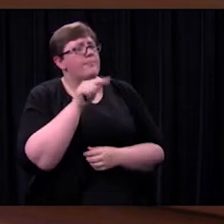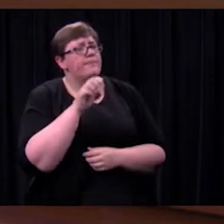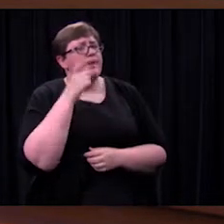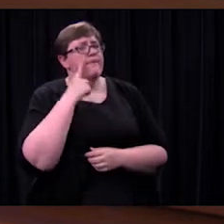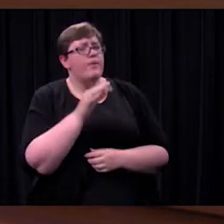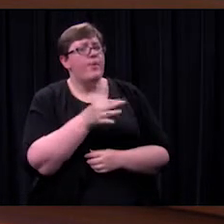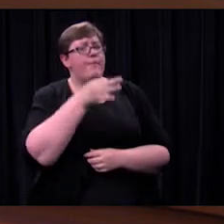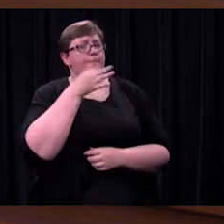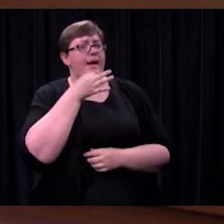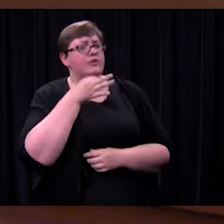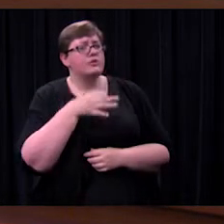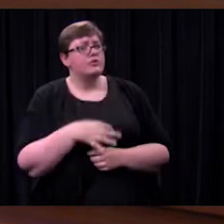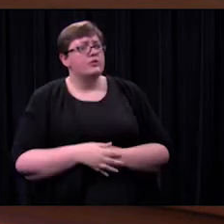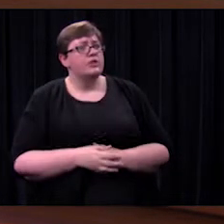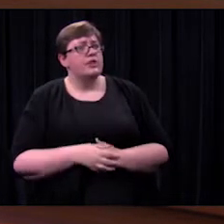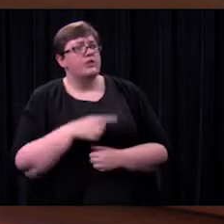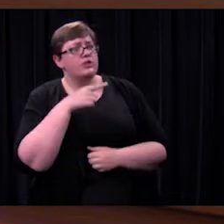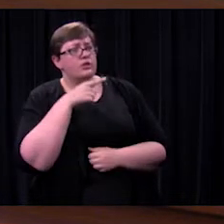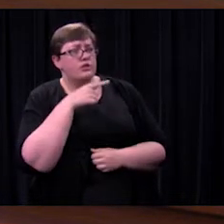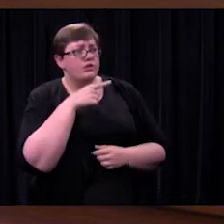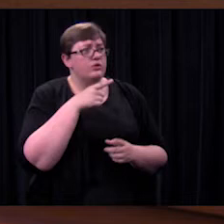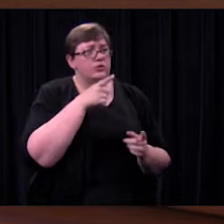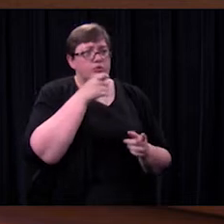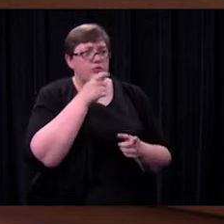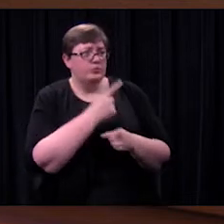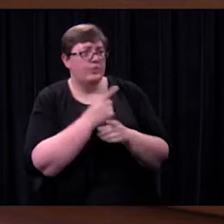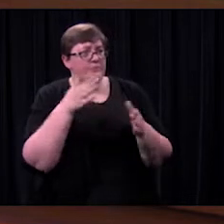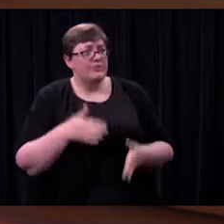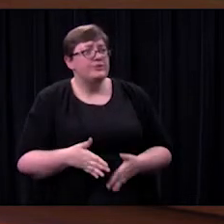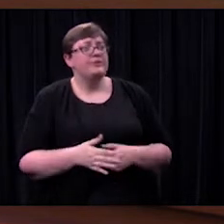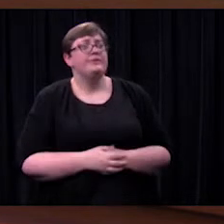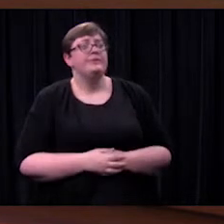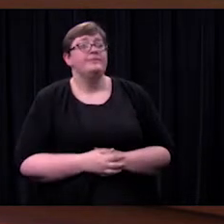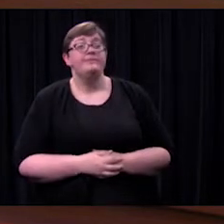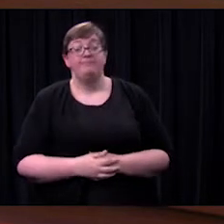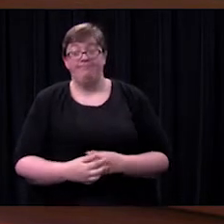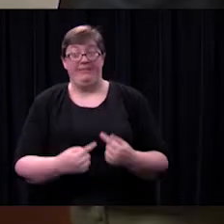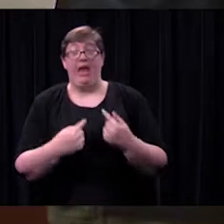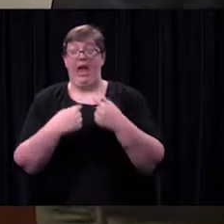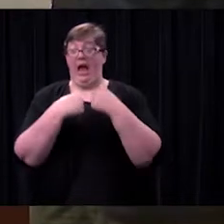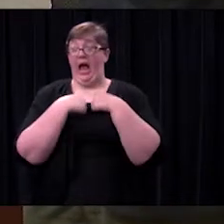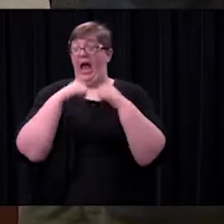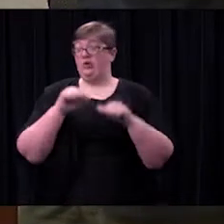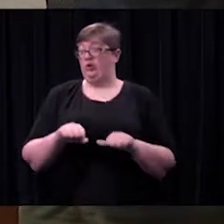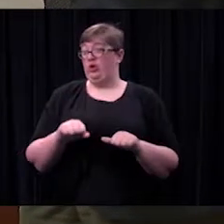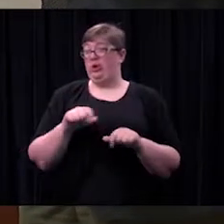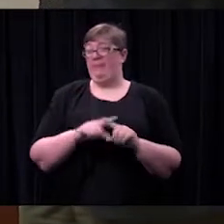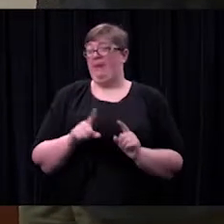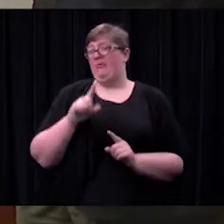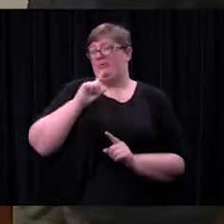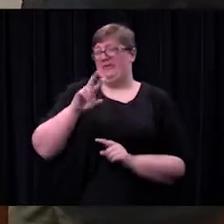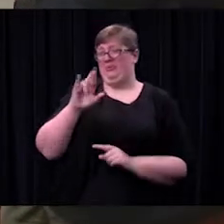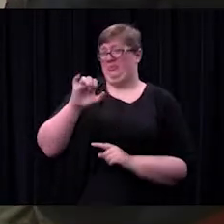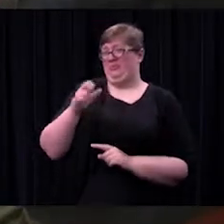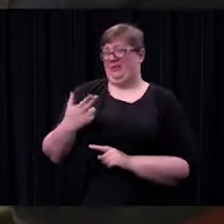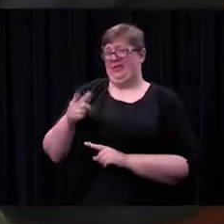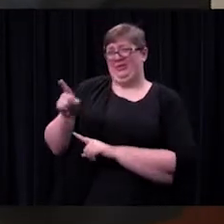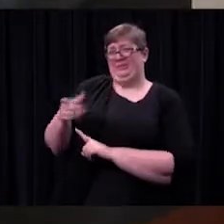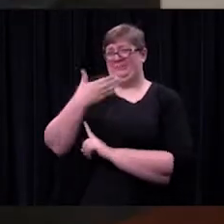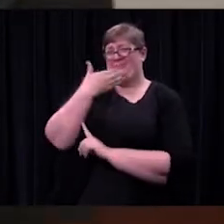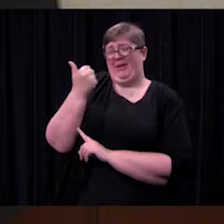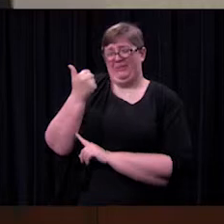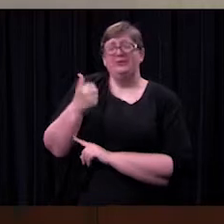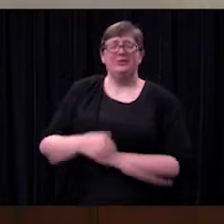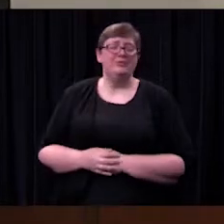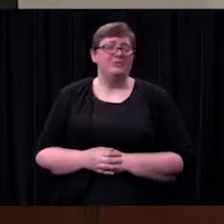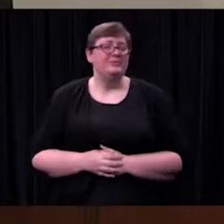Connect. Yeah. If you're the right person, or I could be the right person, but Rich is the better person, so Okay. we'll have him share information about that.